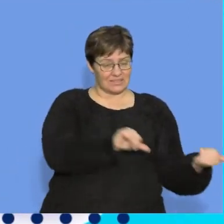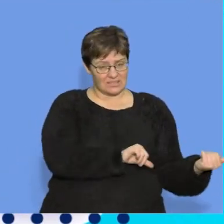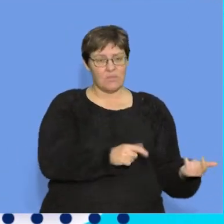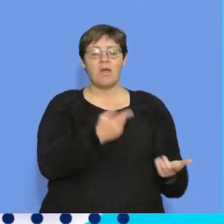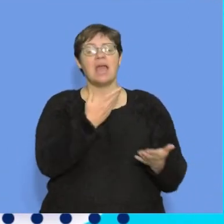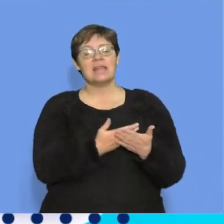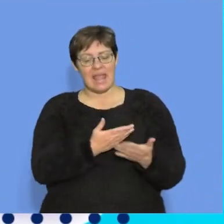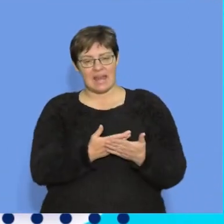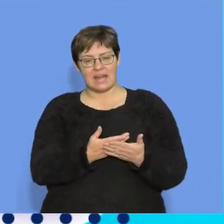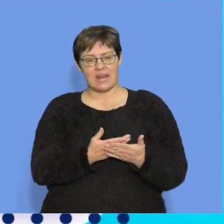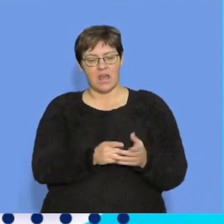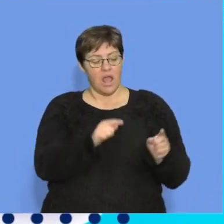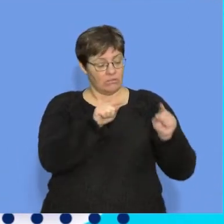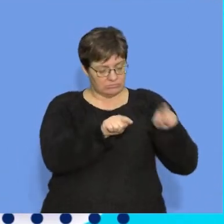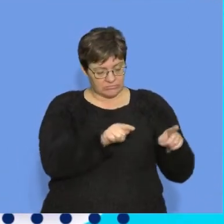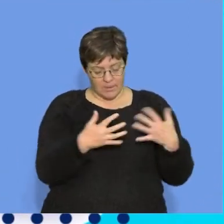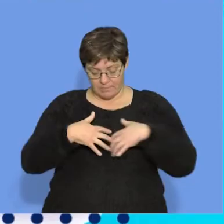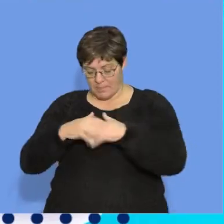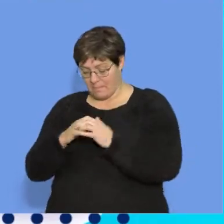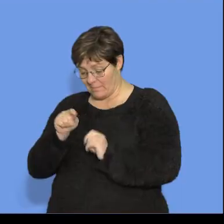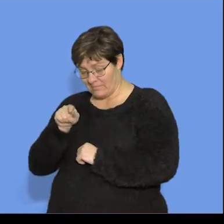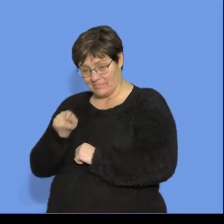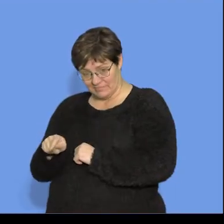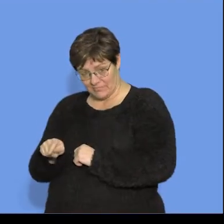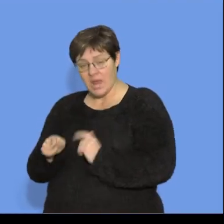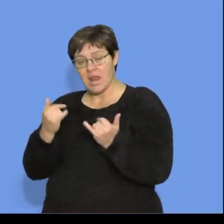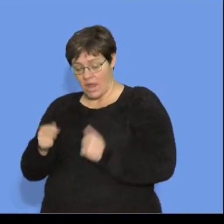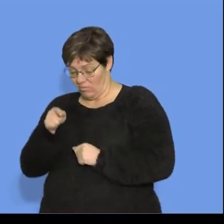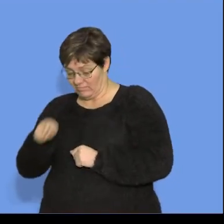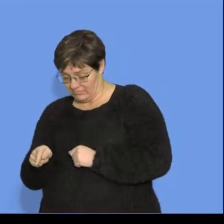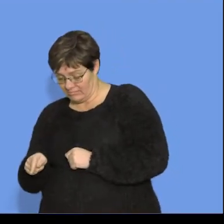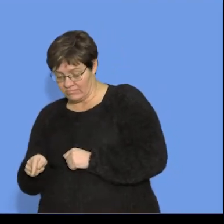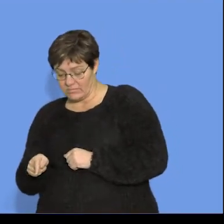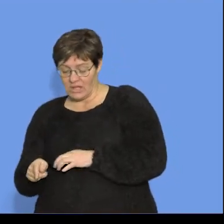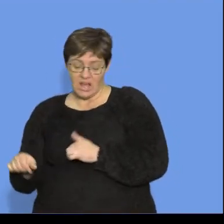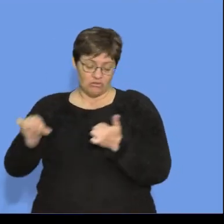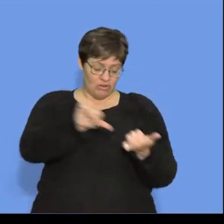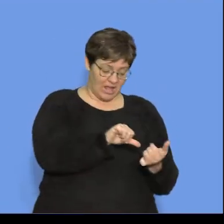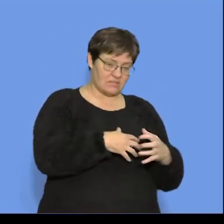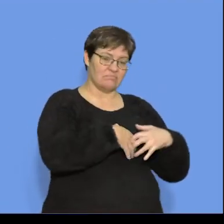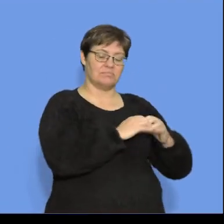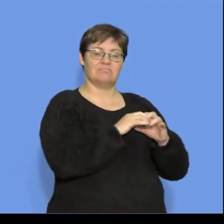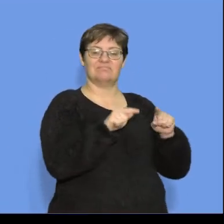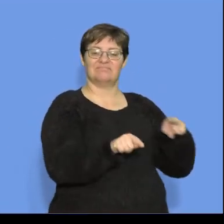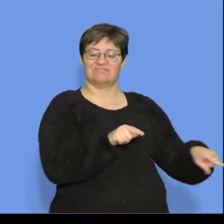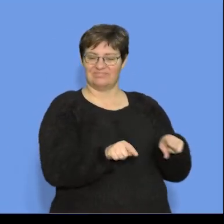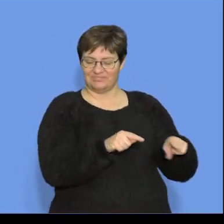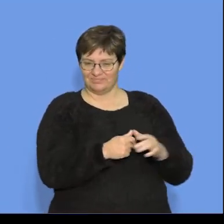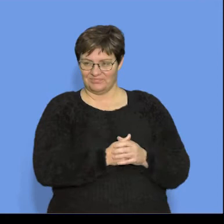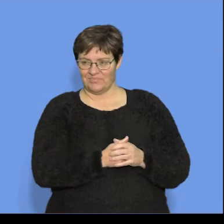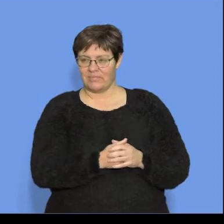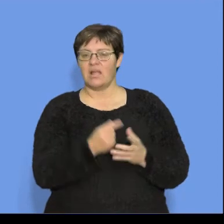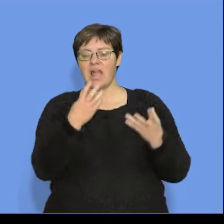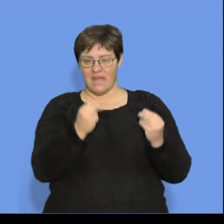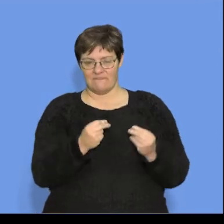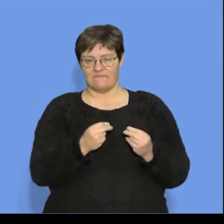can go the other way. So instead of just saying A plus B to go to AB, we can say there's a